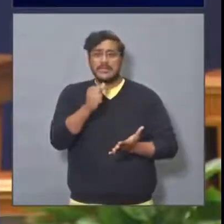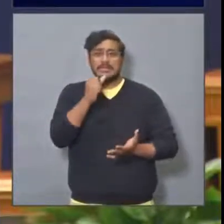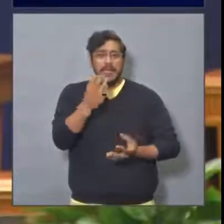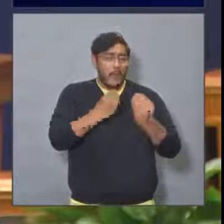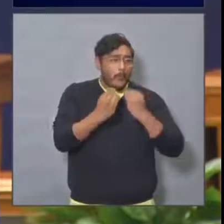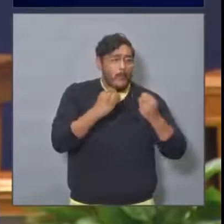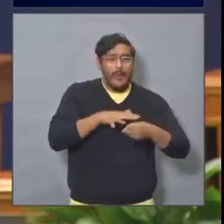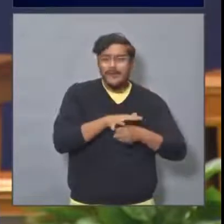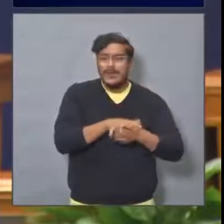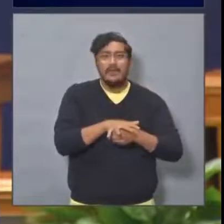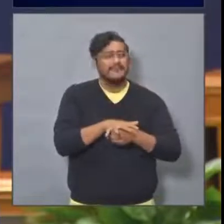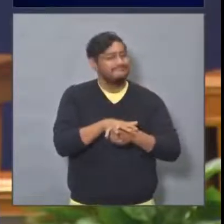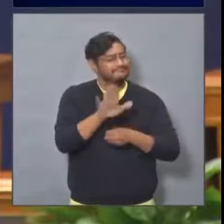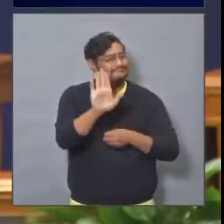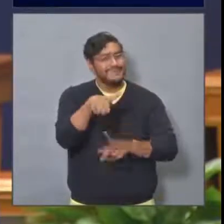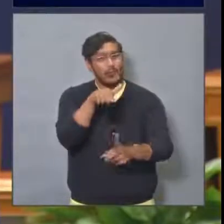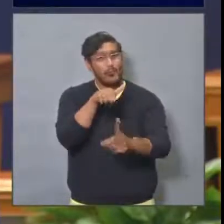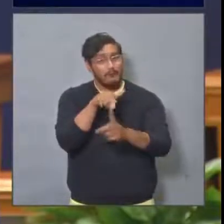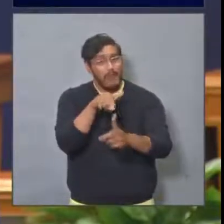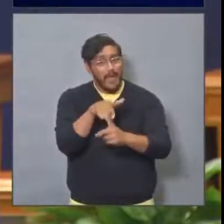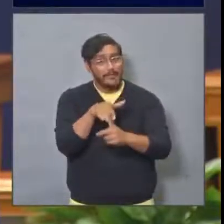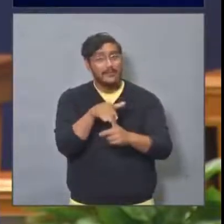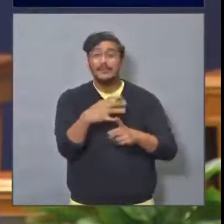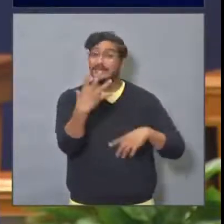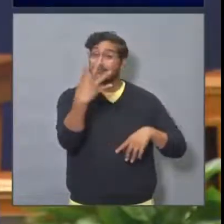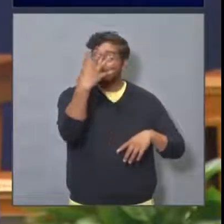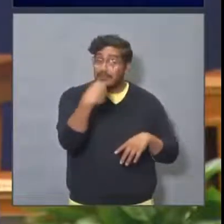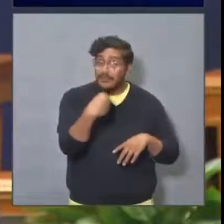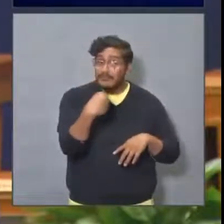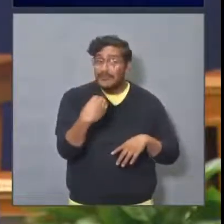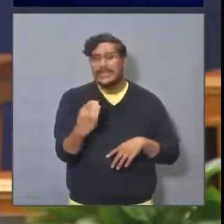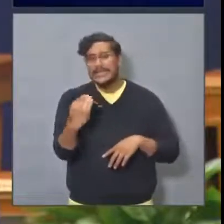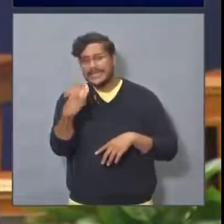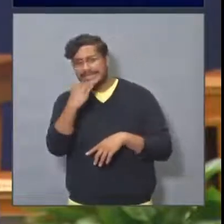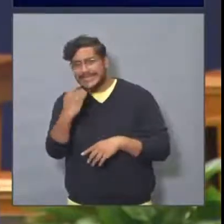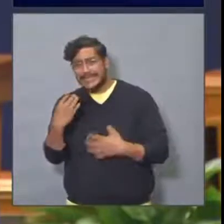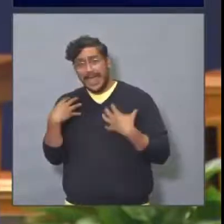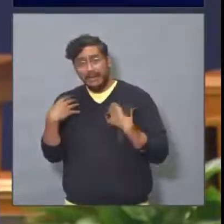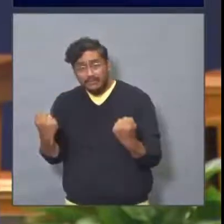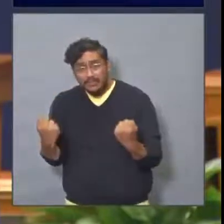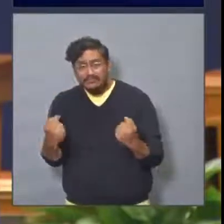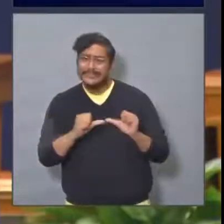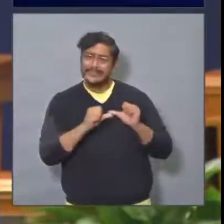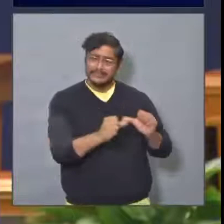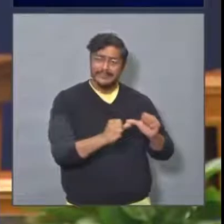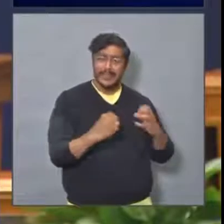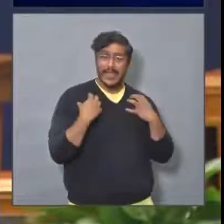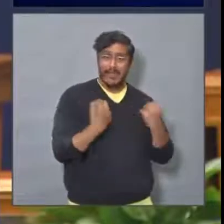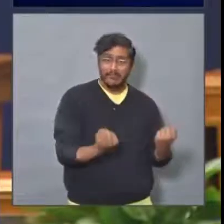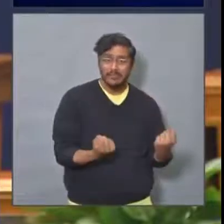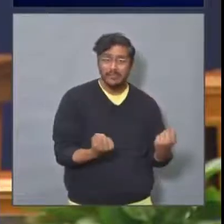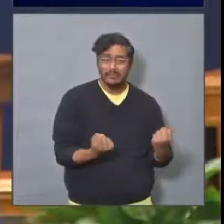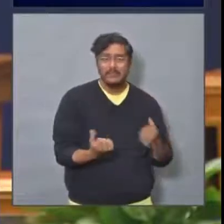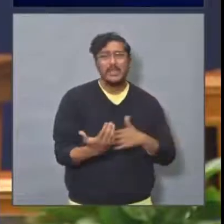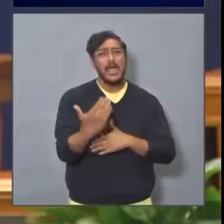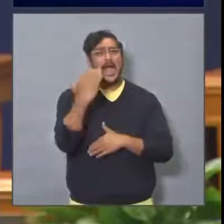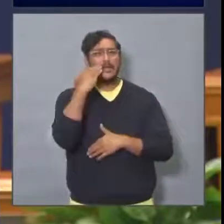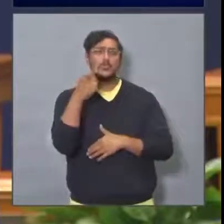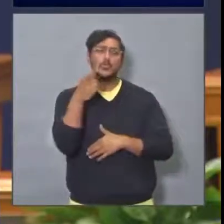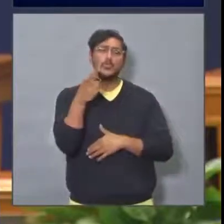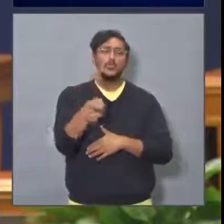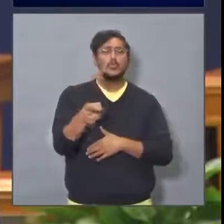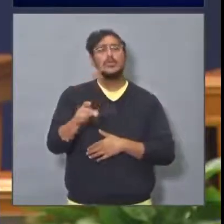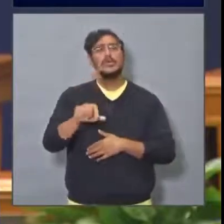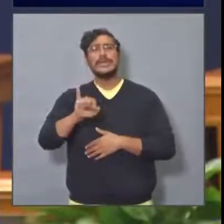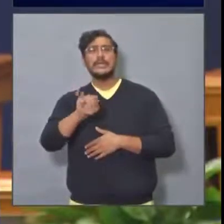I want to remind everyone of the importance of sleep, nutritional food, and keeping healthy. Although those with healthy immune